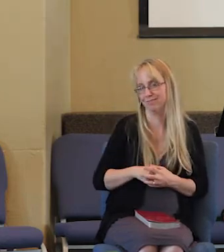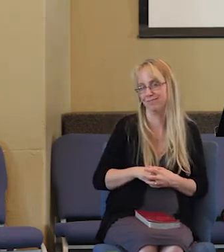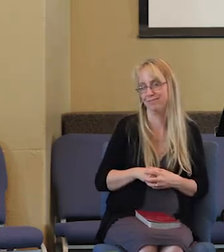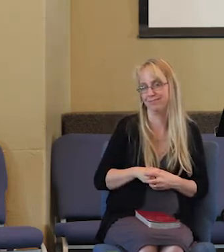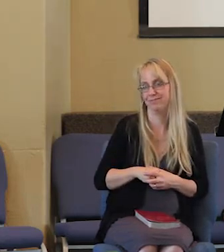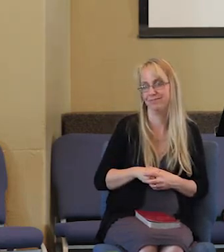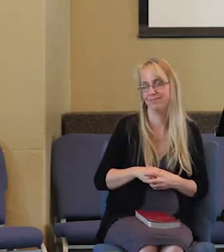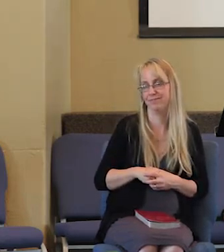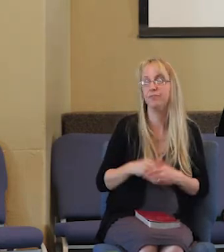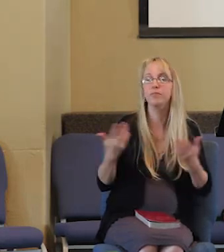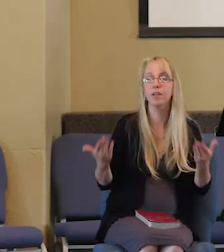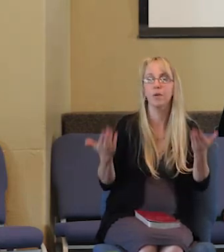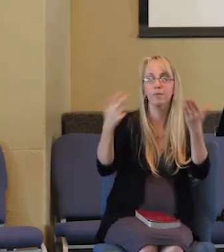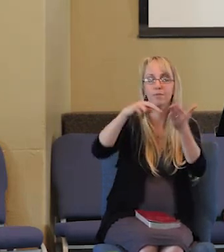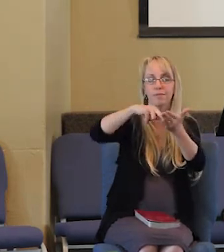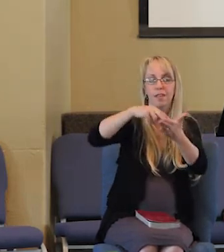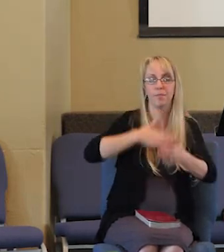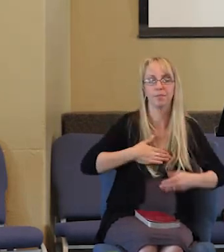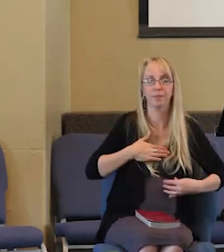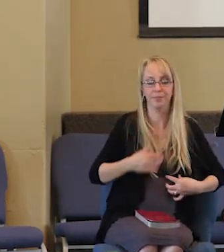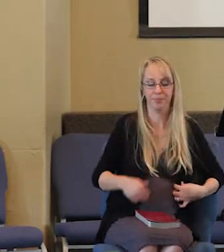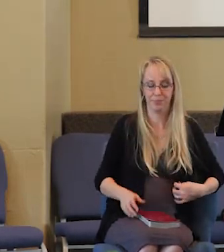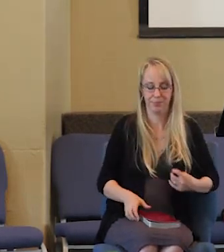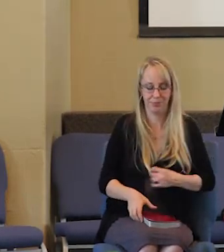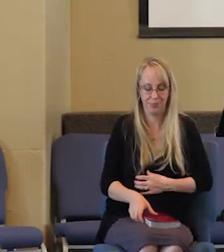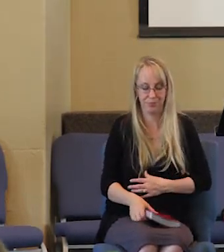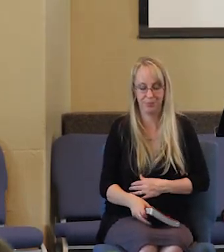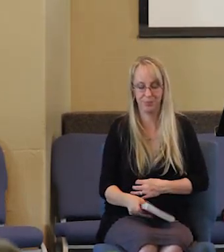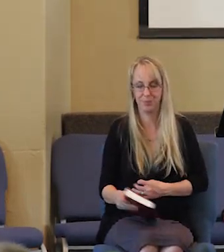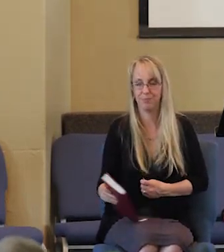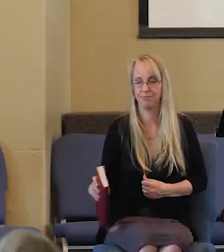I'm going to ask if you'll stand this morning.